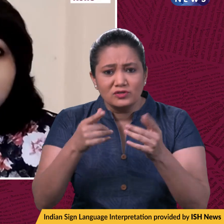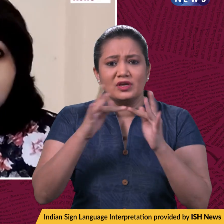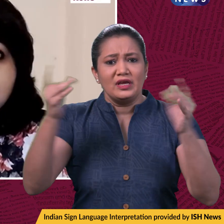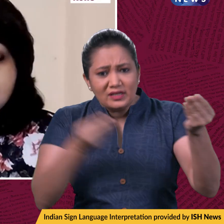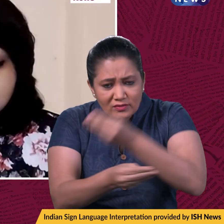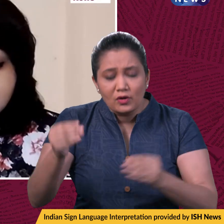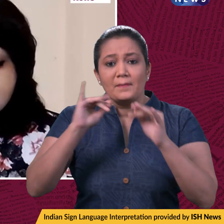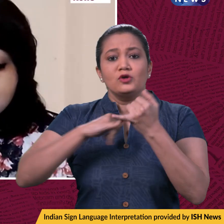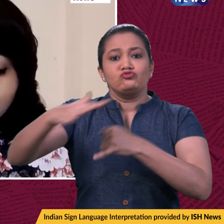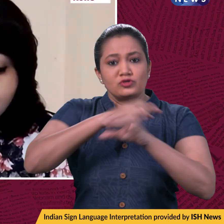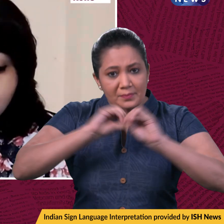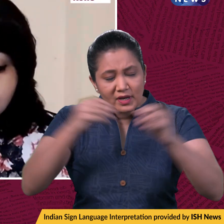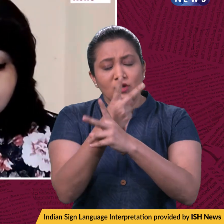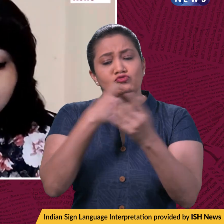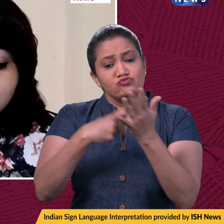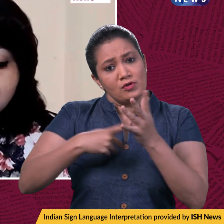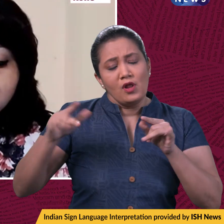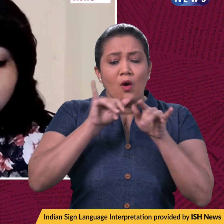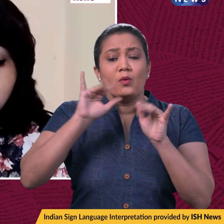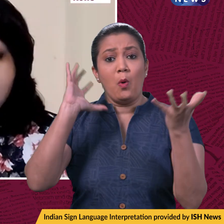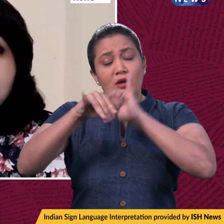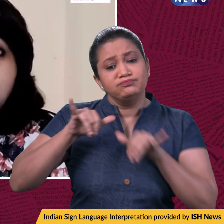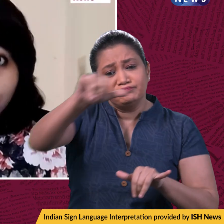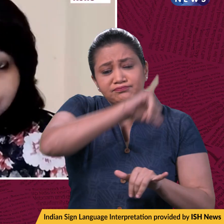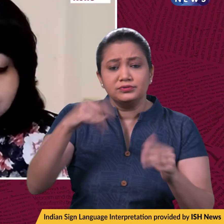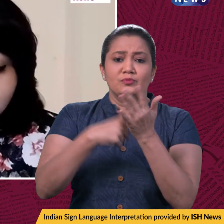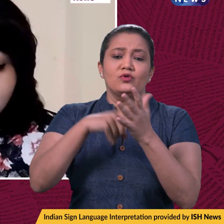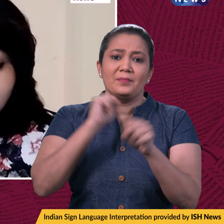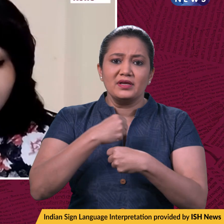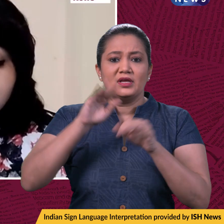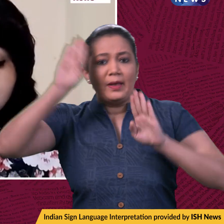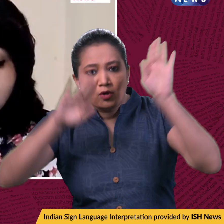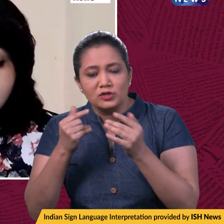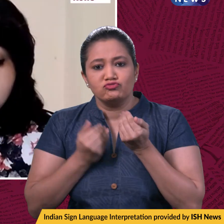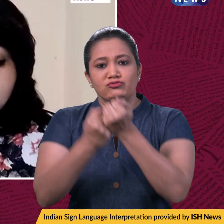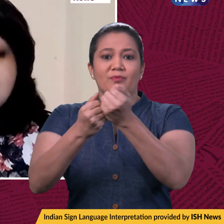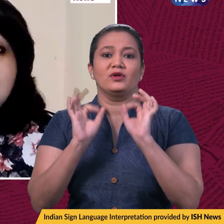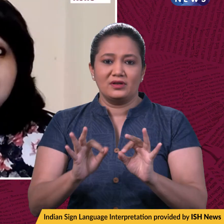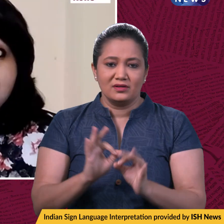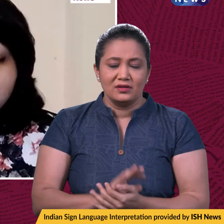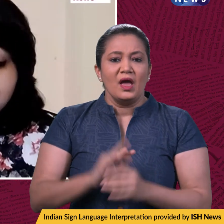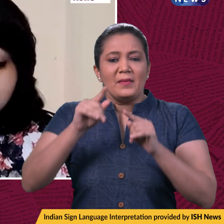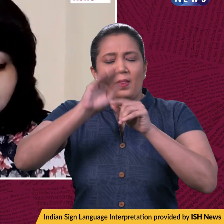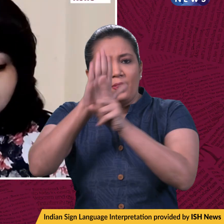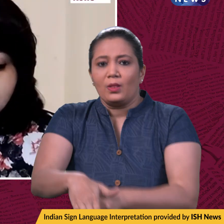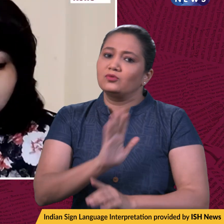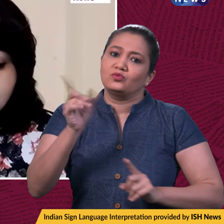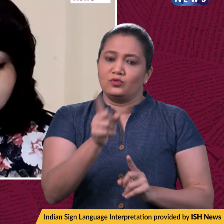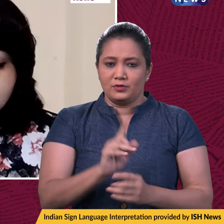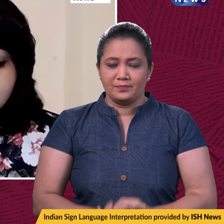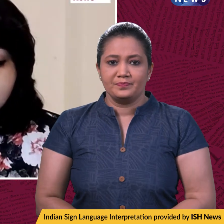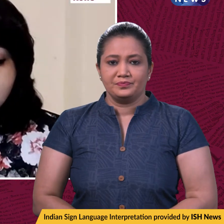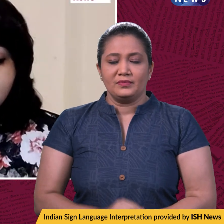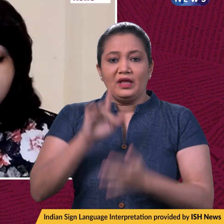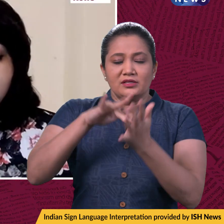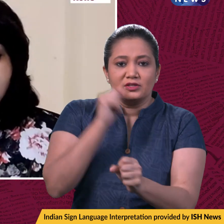and cryptocurrencies so that they are used to empower democracy, not to undermine it, end quote. The center is